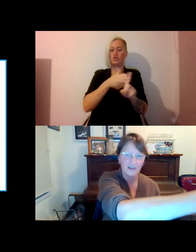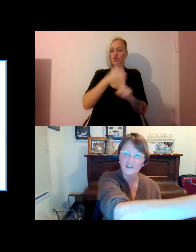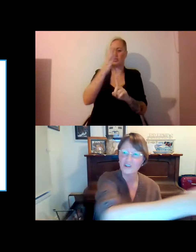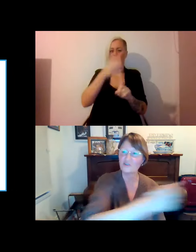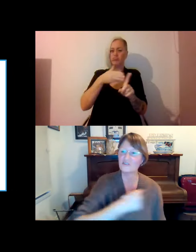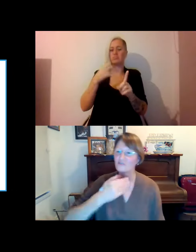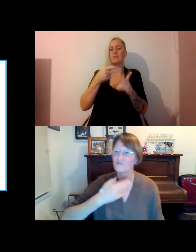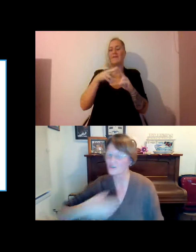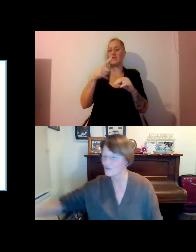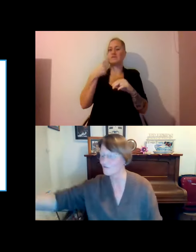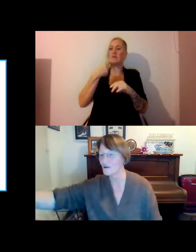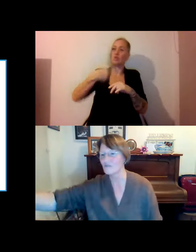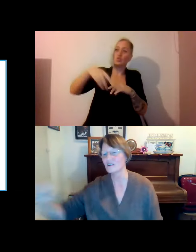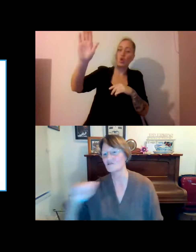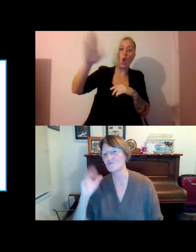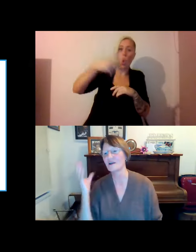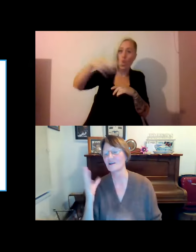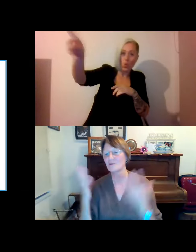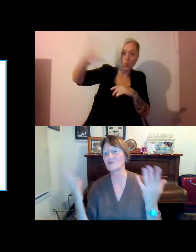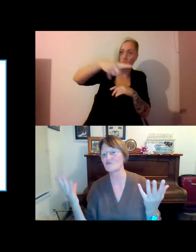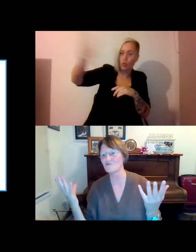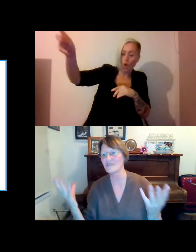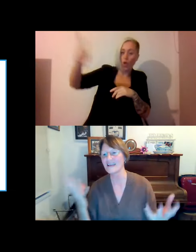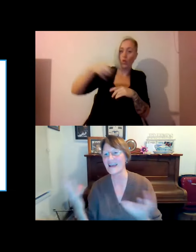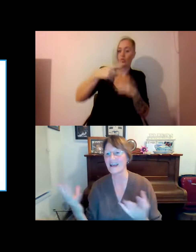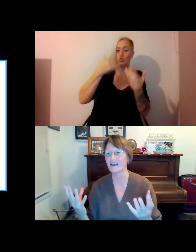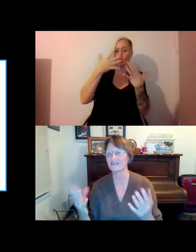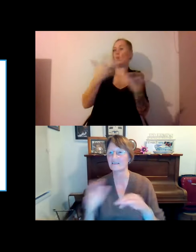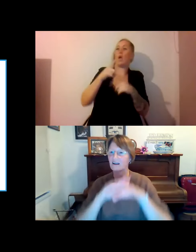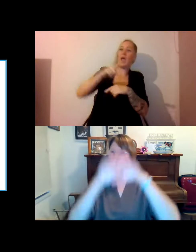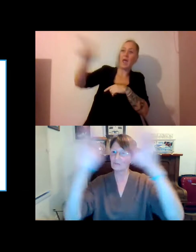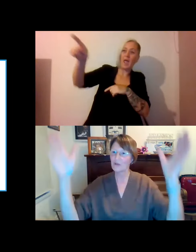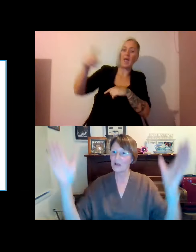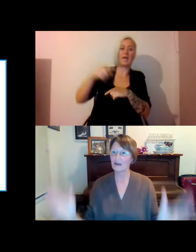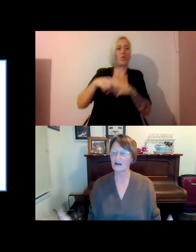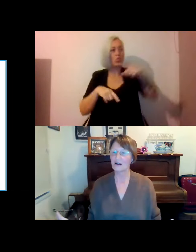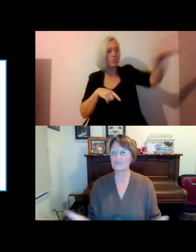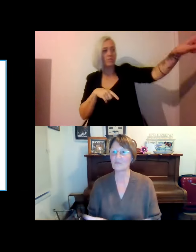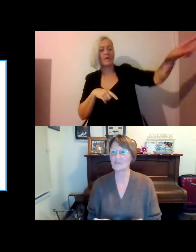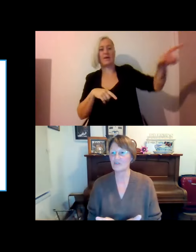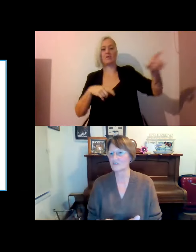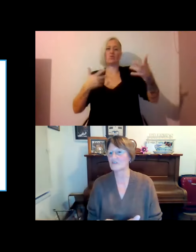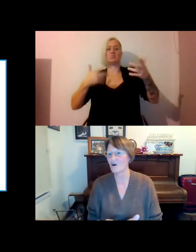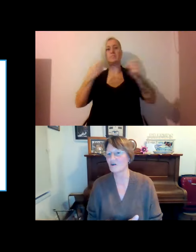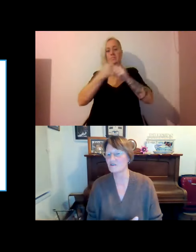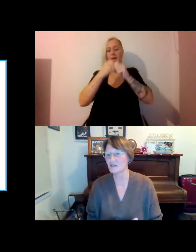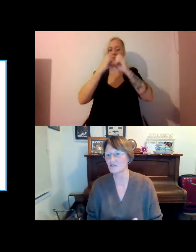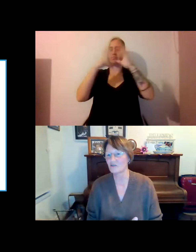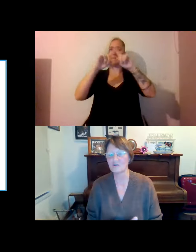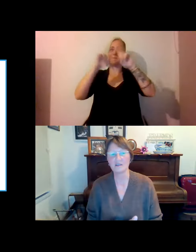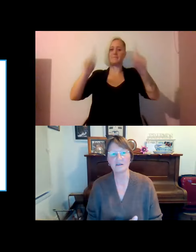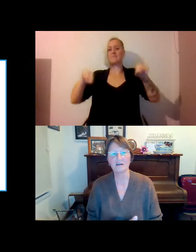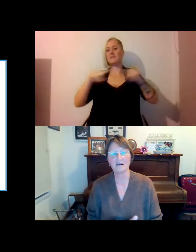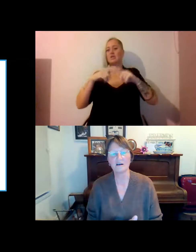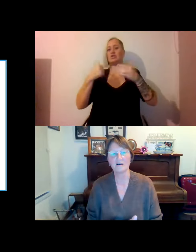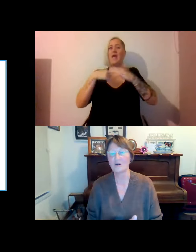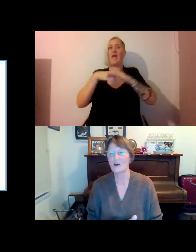you're actually using the direction of where it is. You're making a picture in the air with the signs that you're